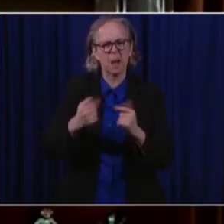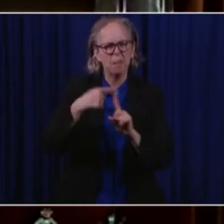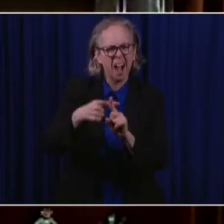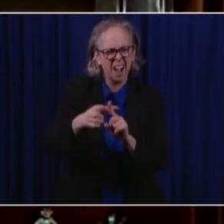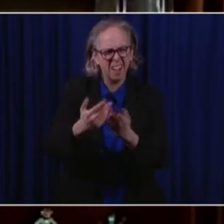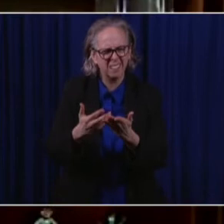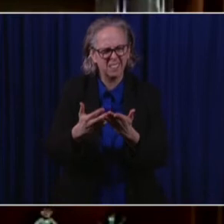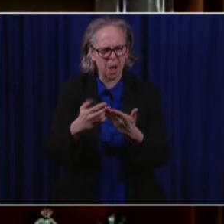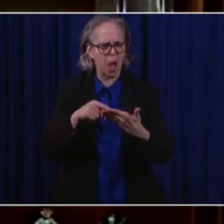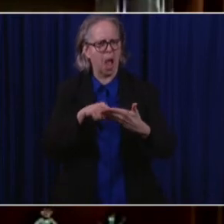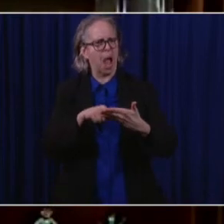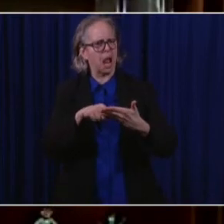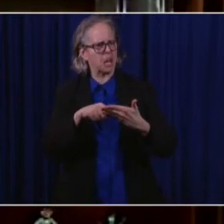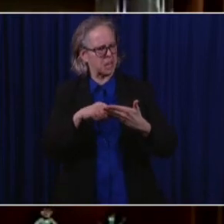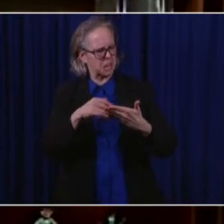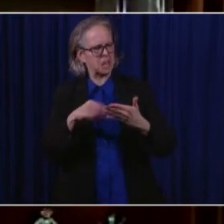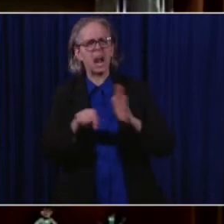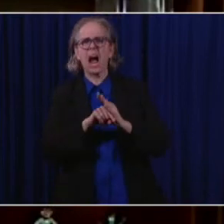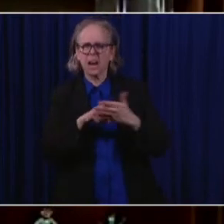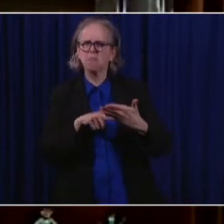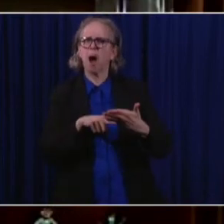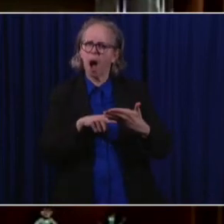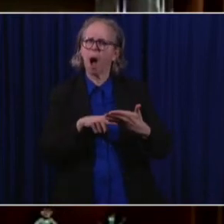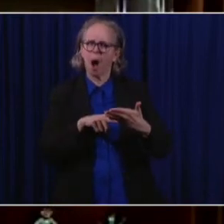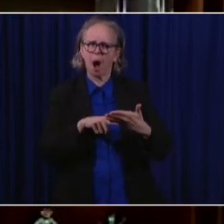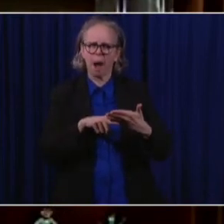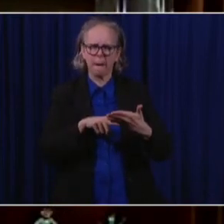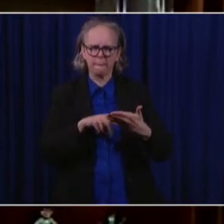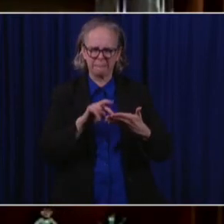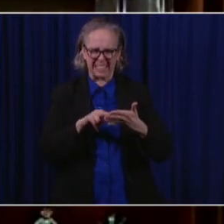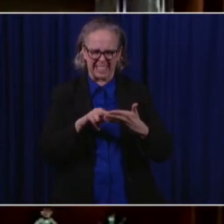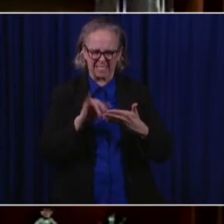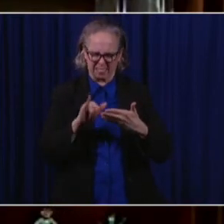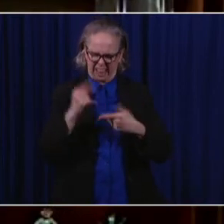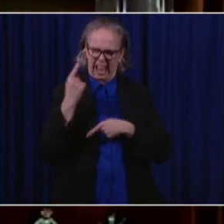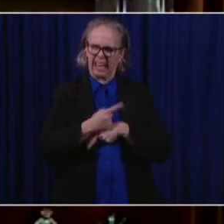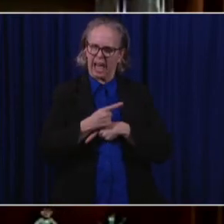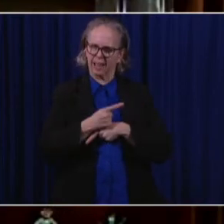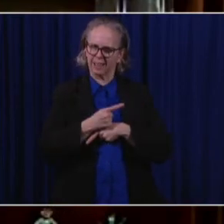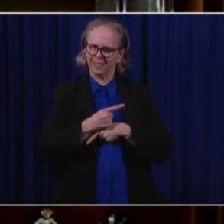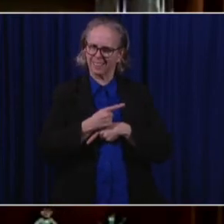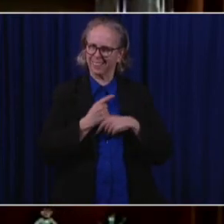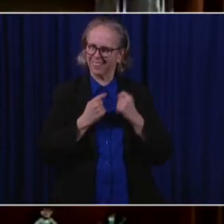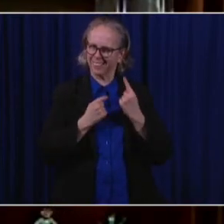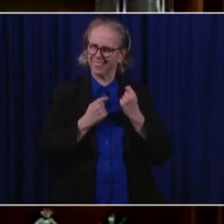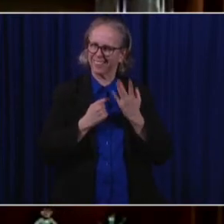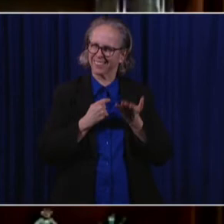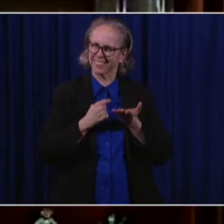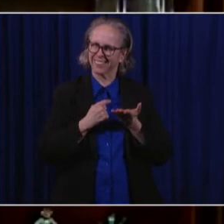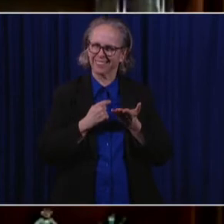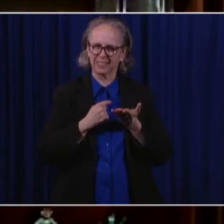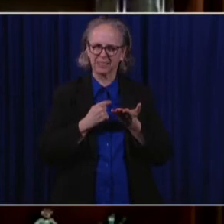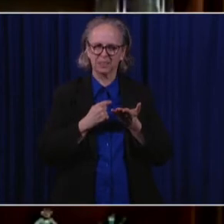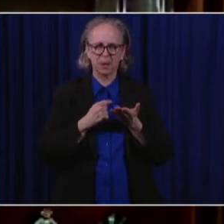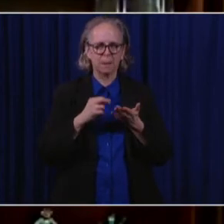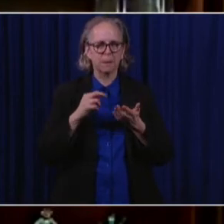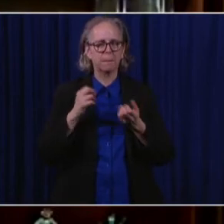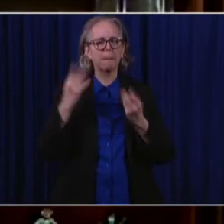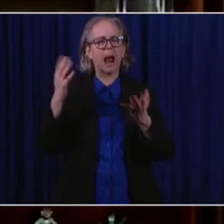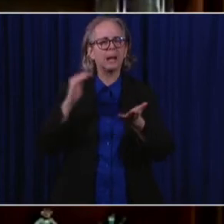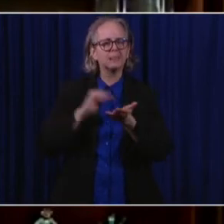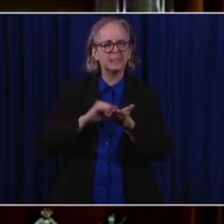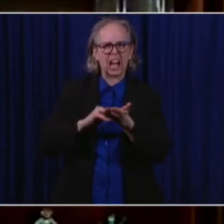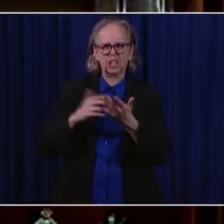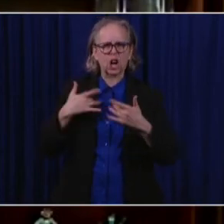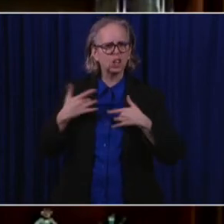about your status at that moment. But I think the biggest concern you'll hear from any healthcare provider is the concern of